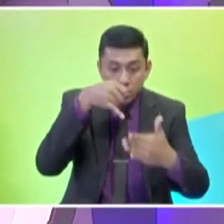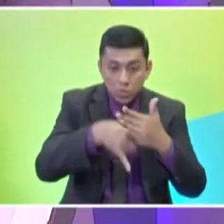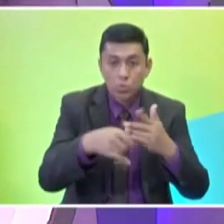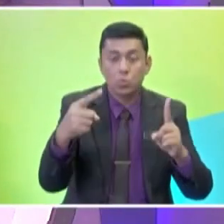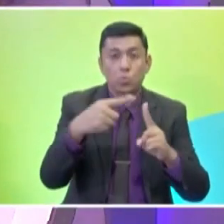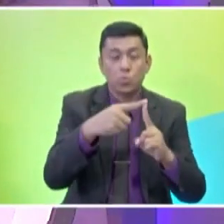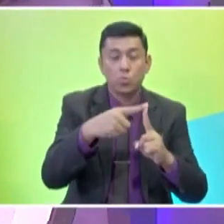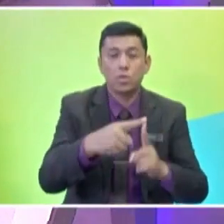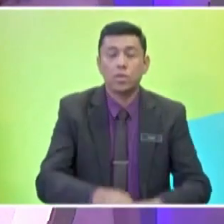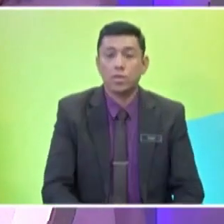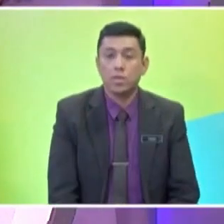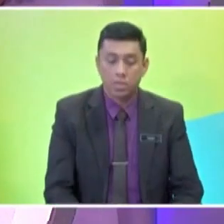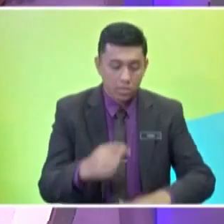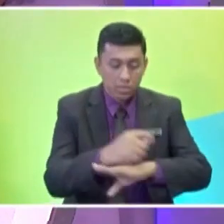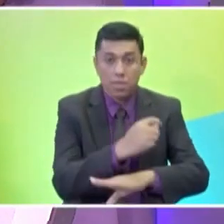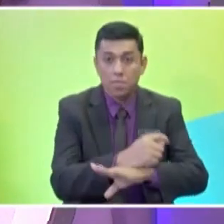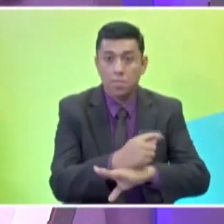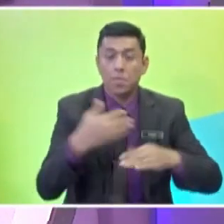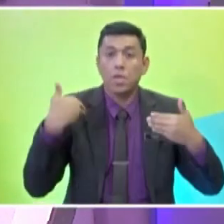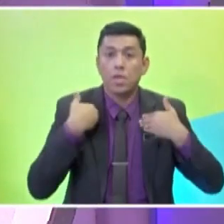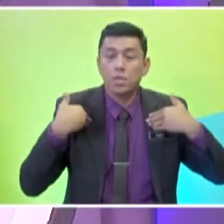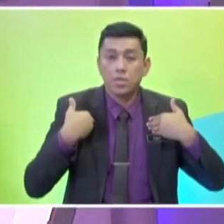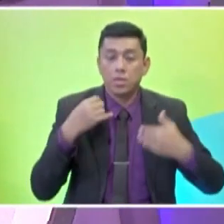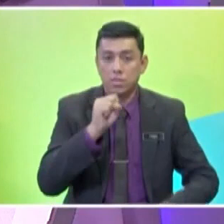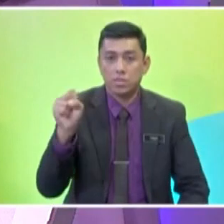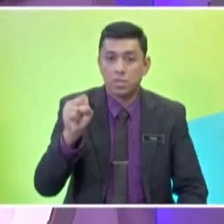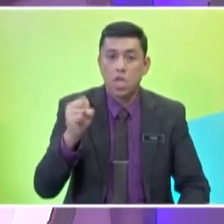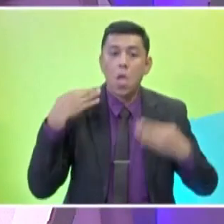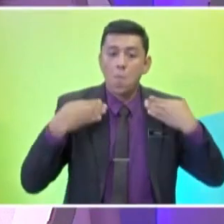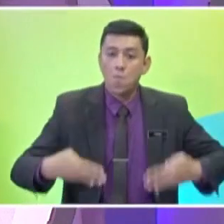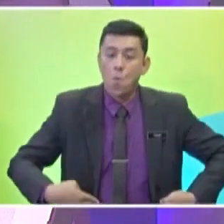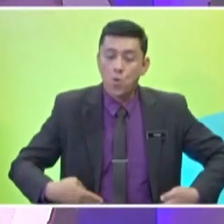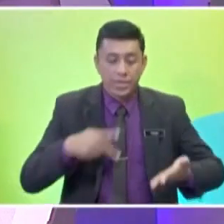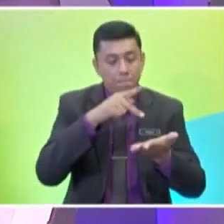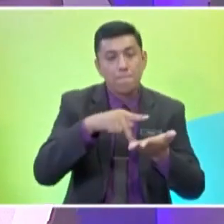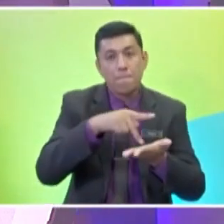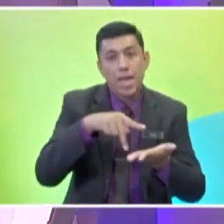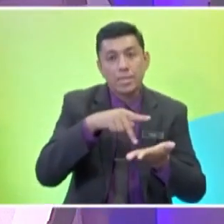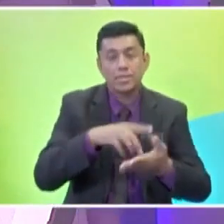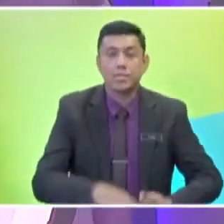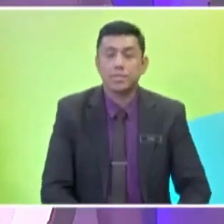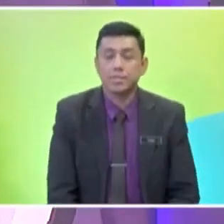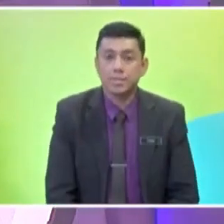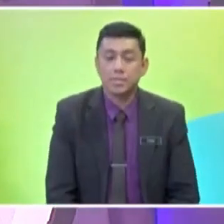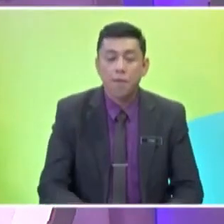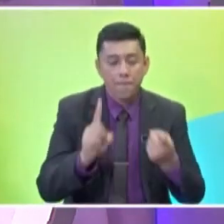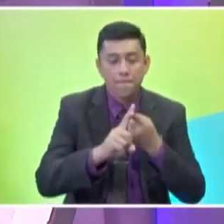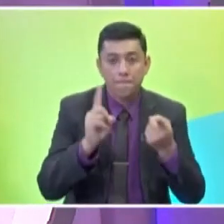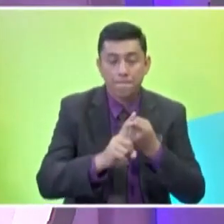tame animals. Mm-hmm. Now, let's look at their body parts. Body parts, okay. Yes, right. Okay.